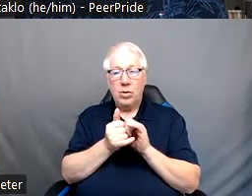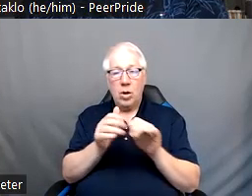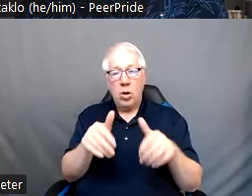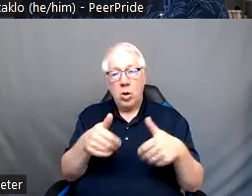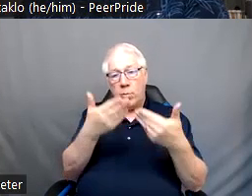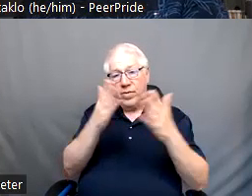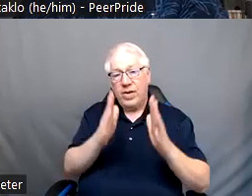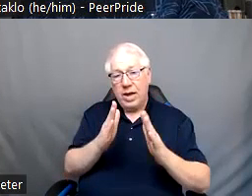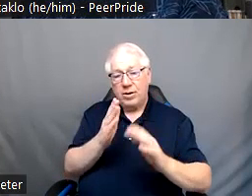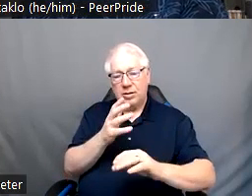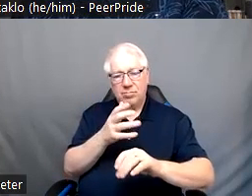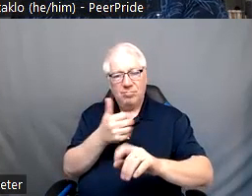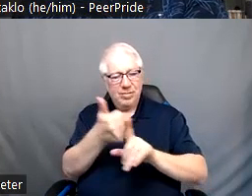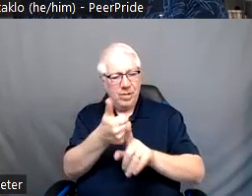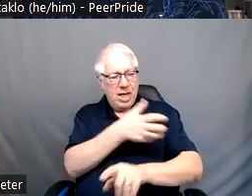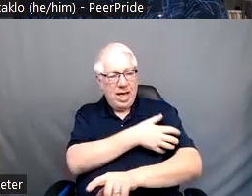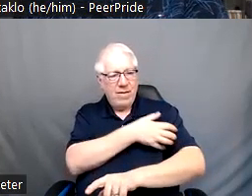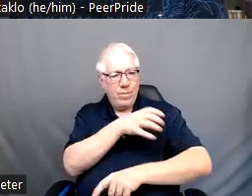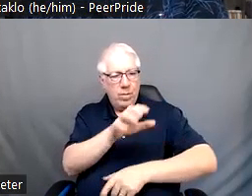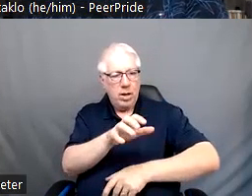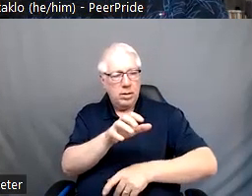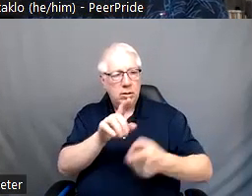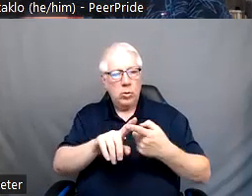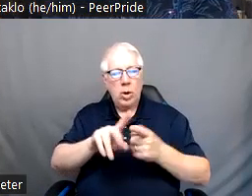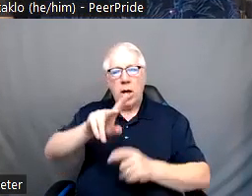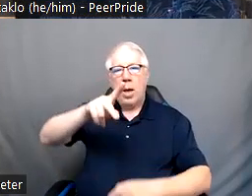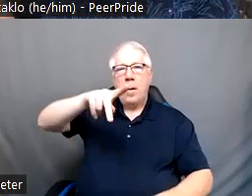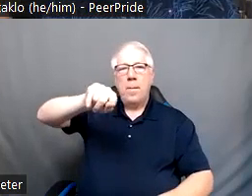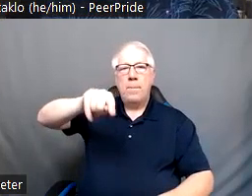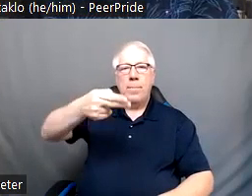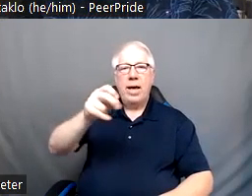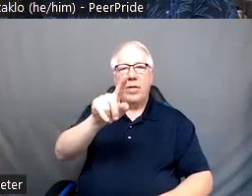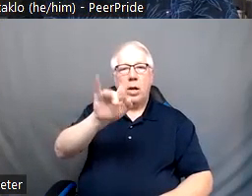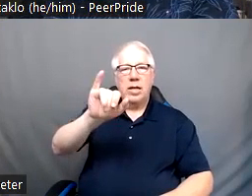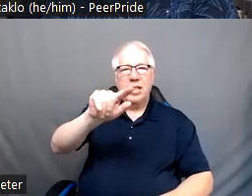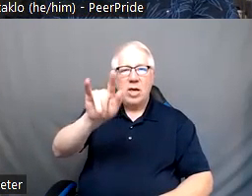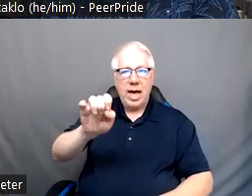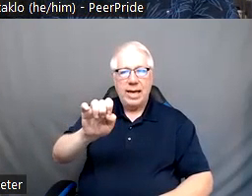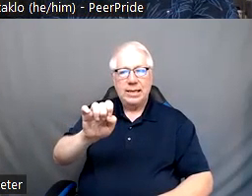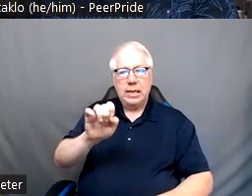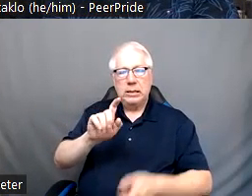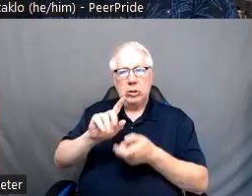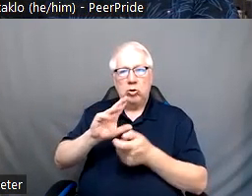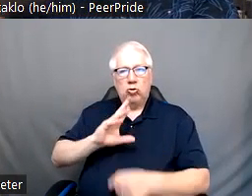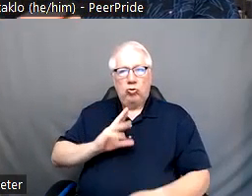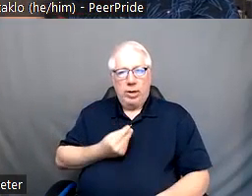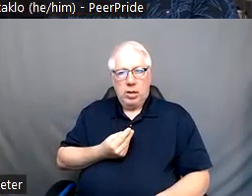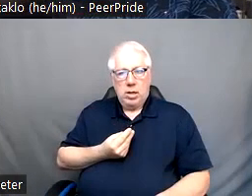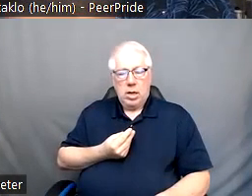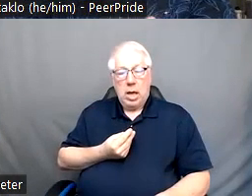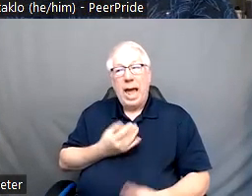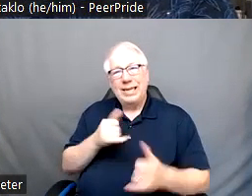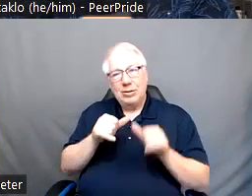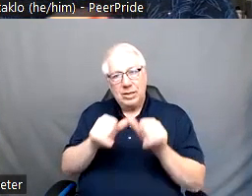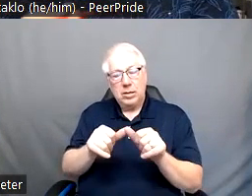providers have been empowered to pathologize transness. And it's still something that continues. And with the